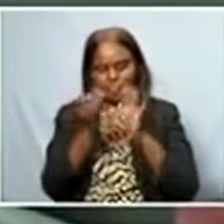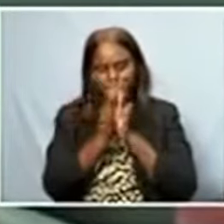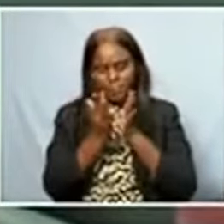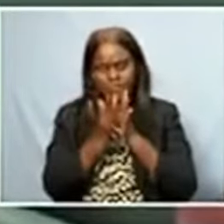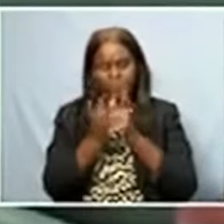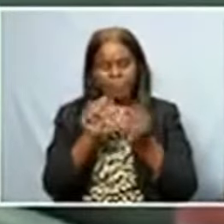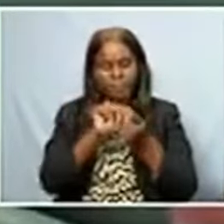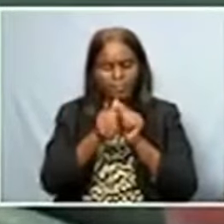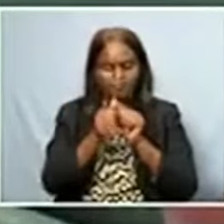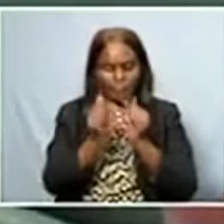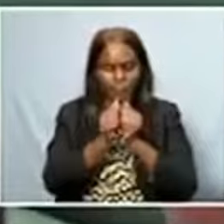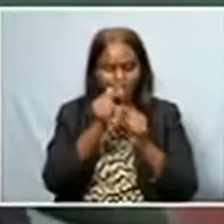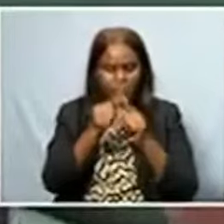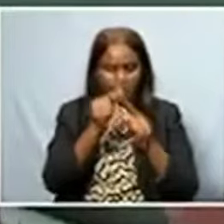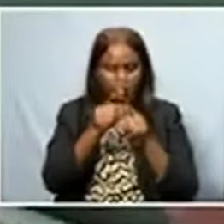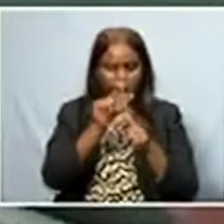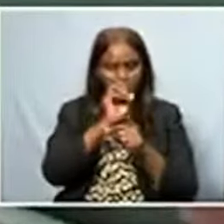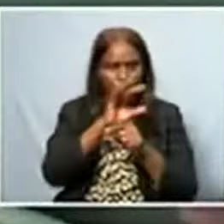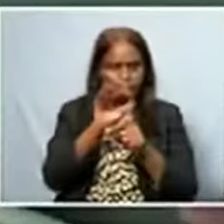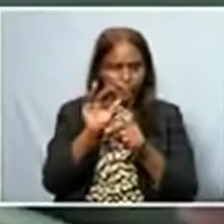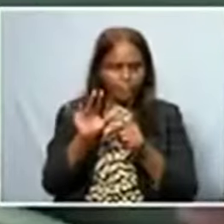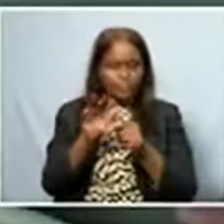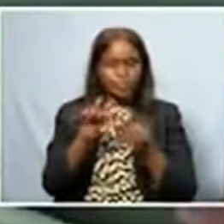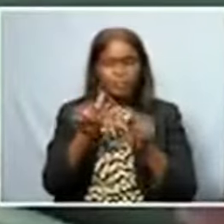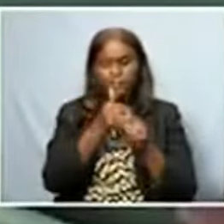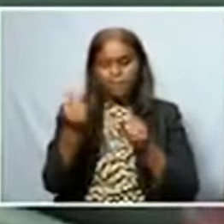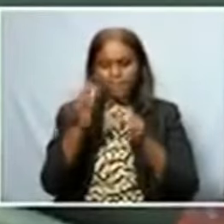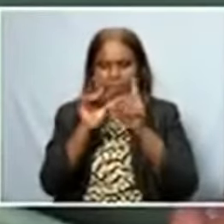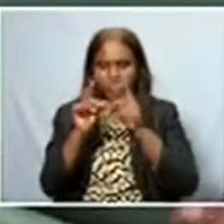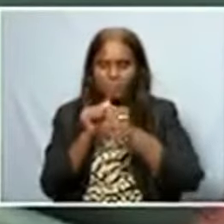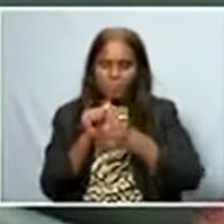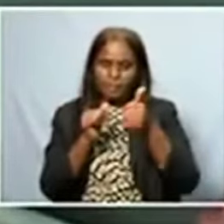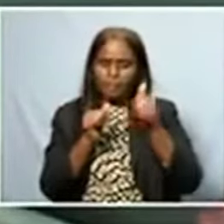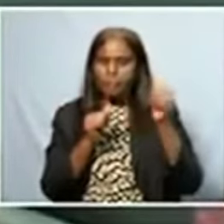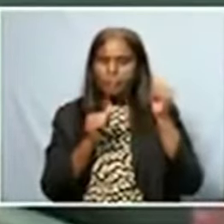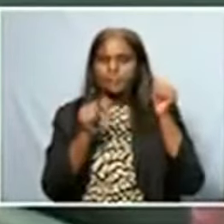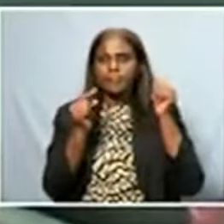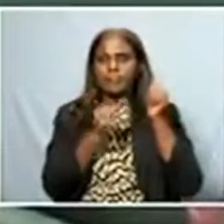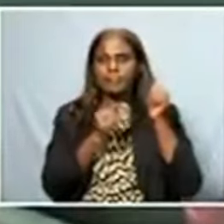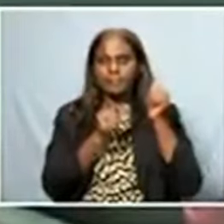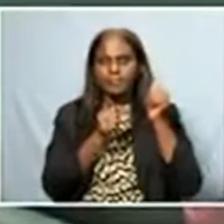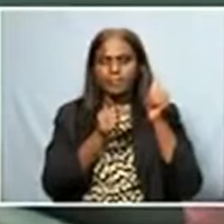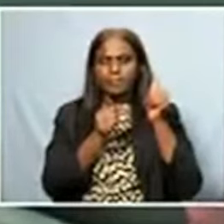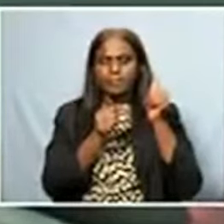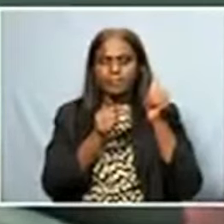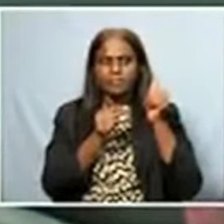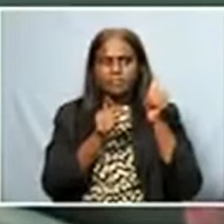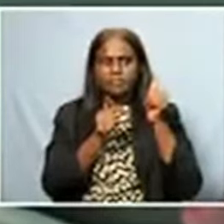be amended with words as circulated. Any debate? Any objection?